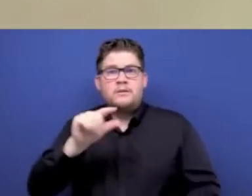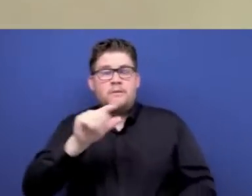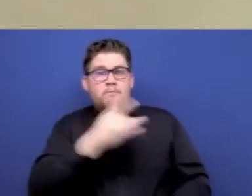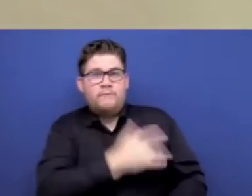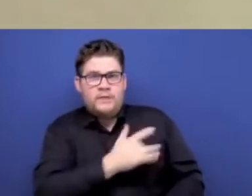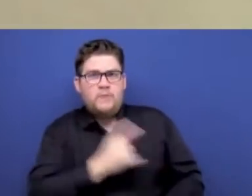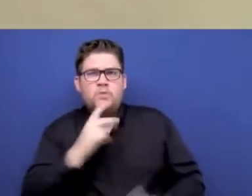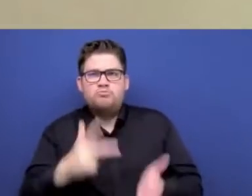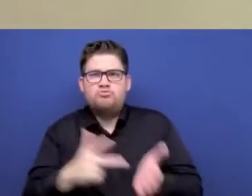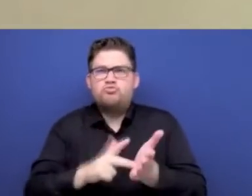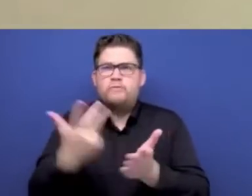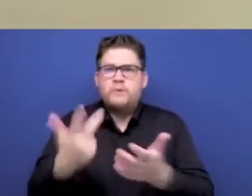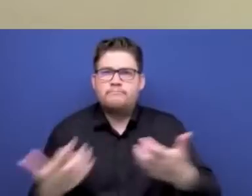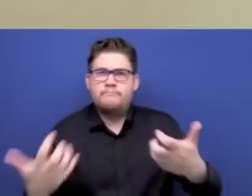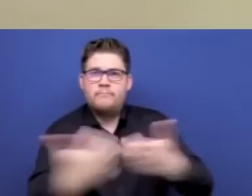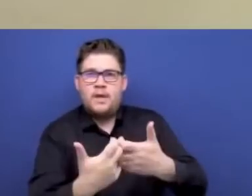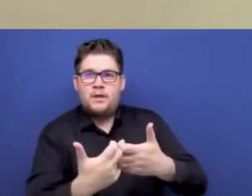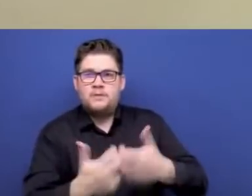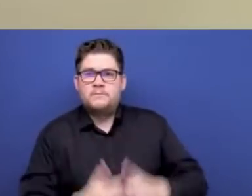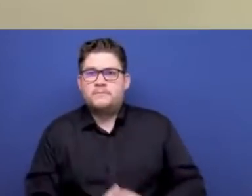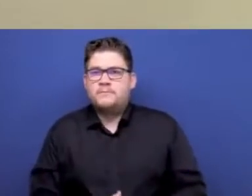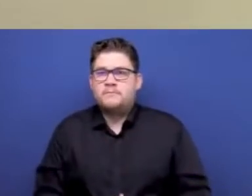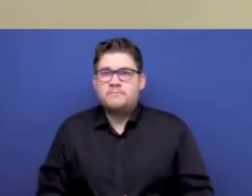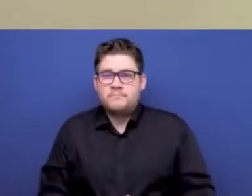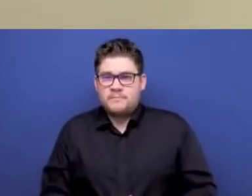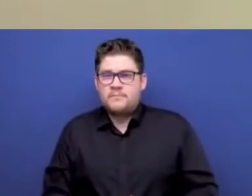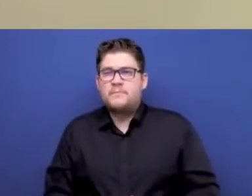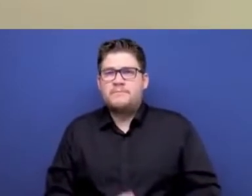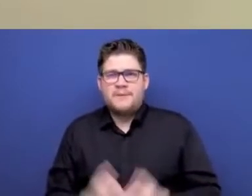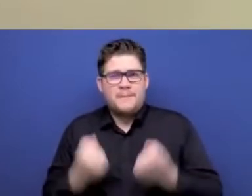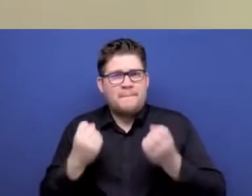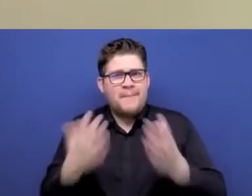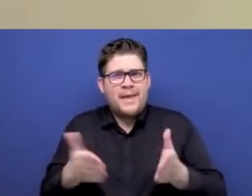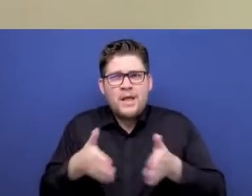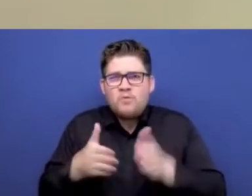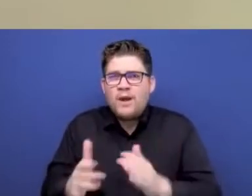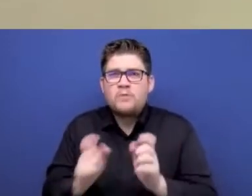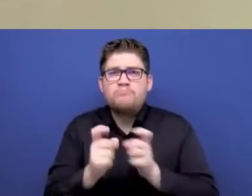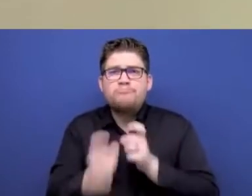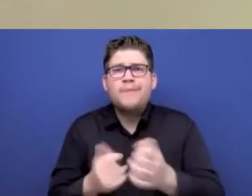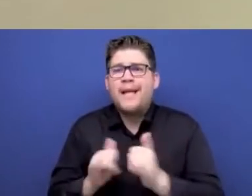ways, online or by calling toll-free